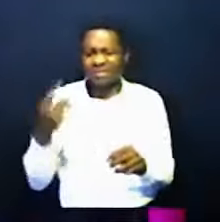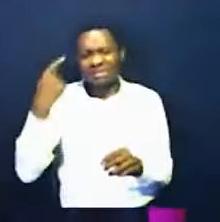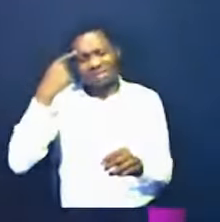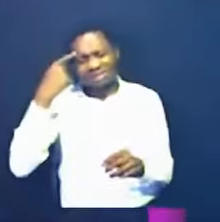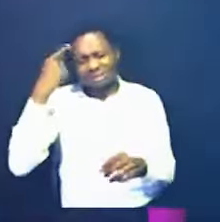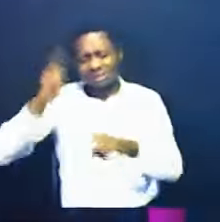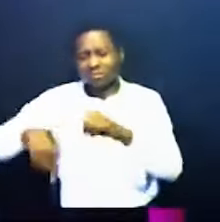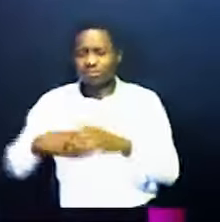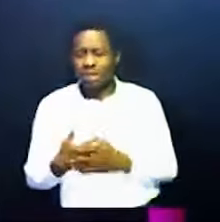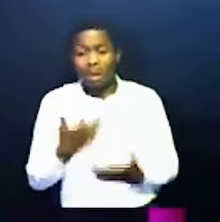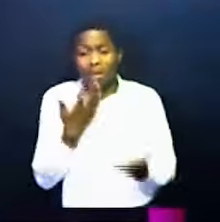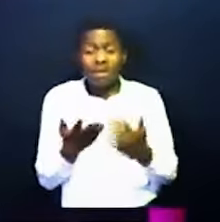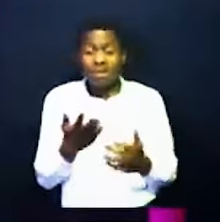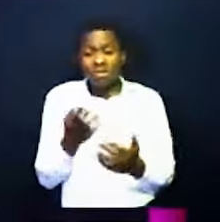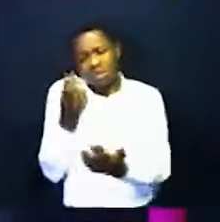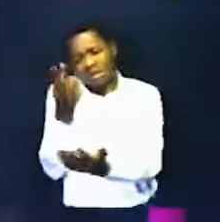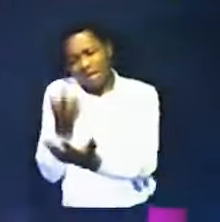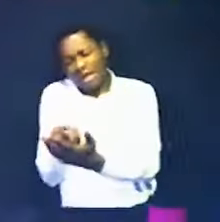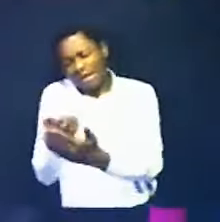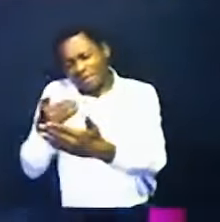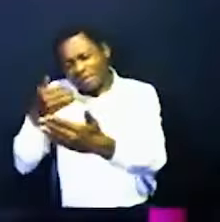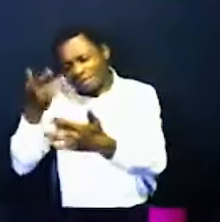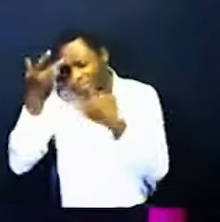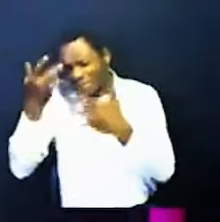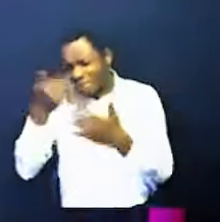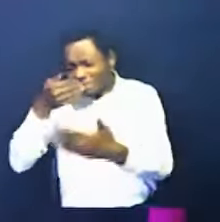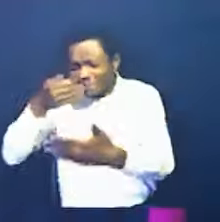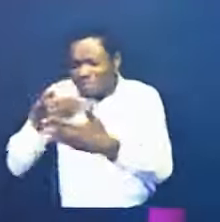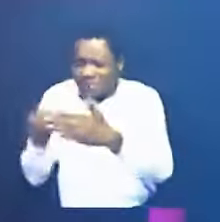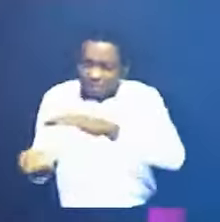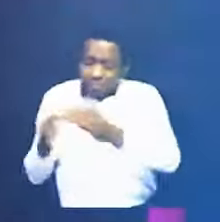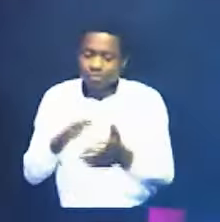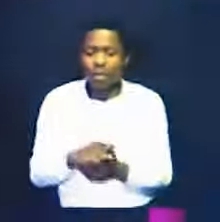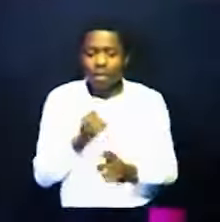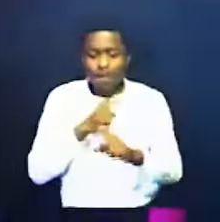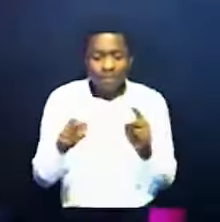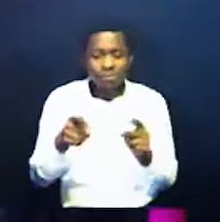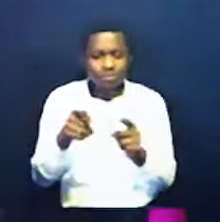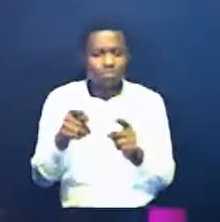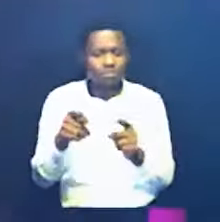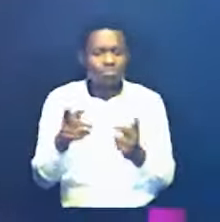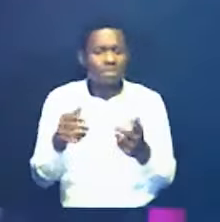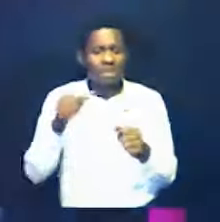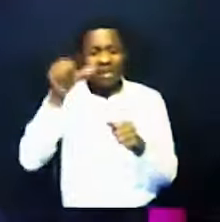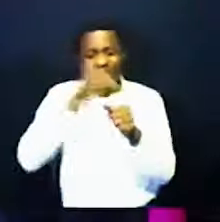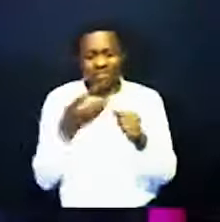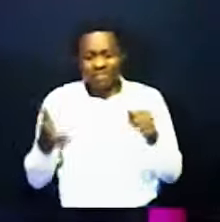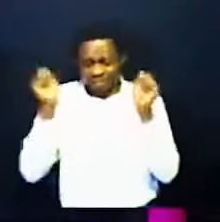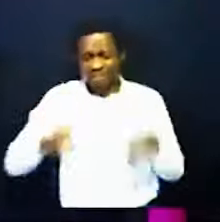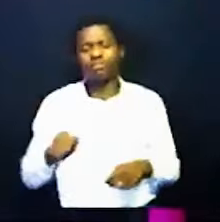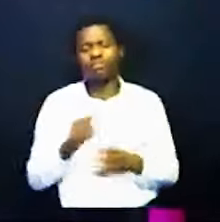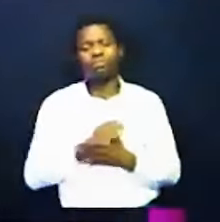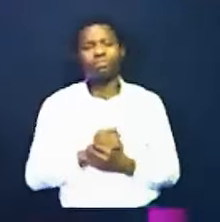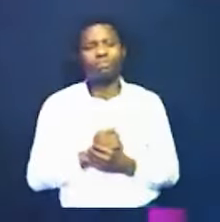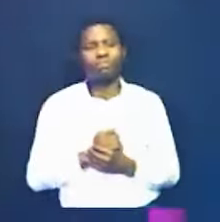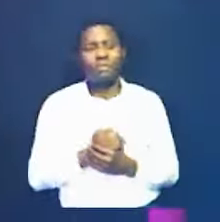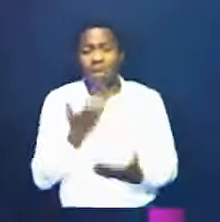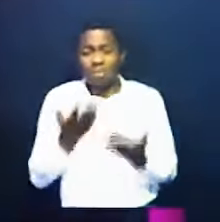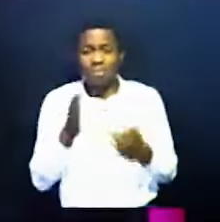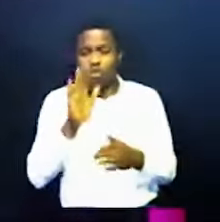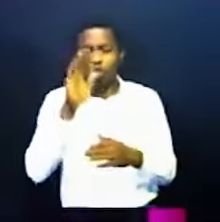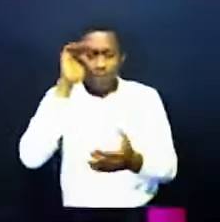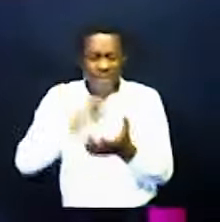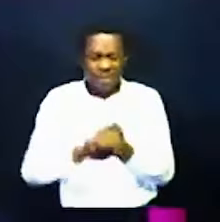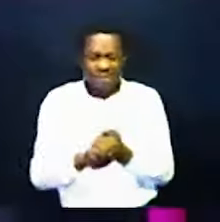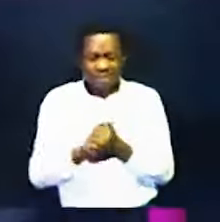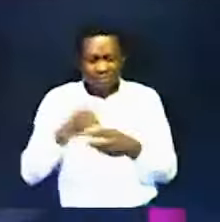be lying on a sick bed. But be careful what you call impossible. Your marriage may be a difficult